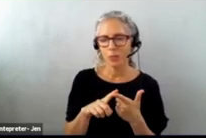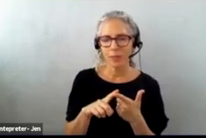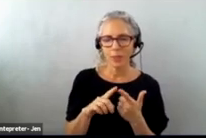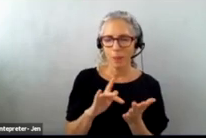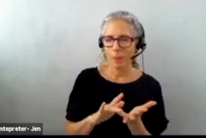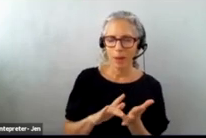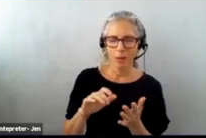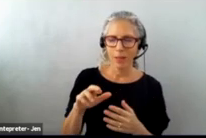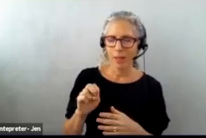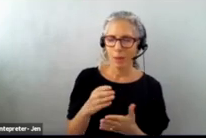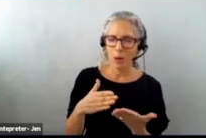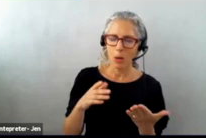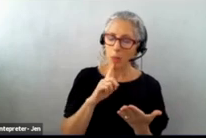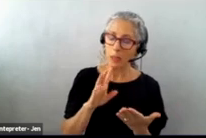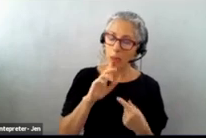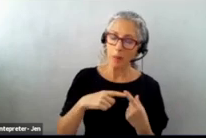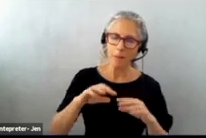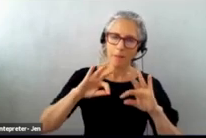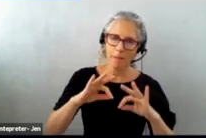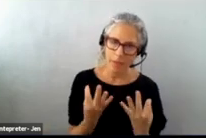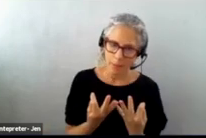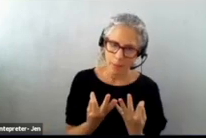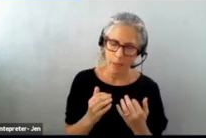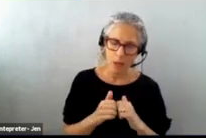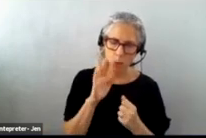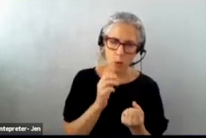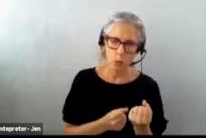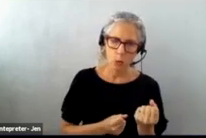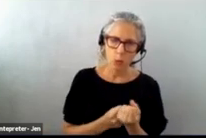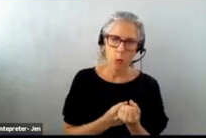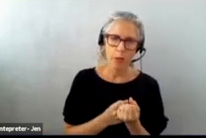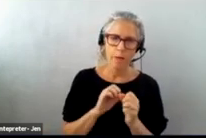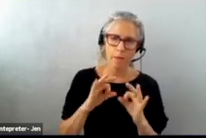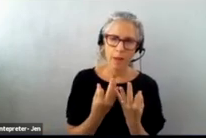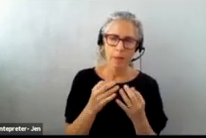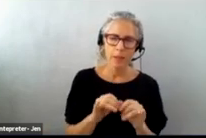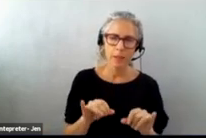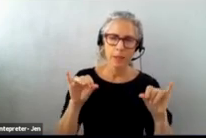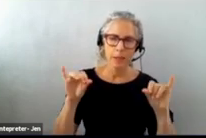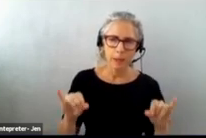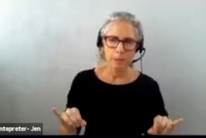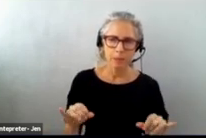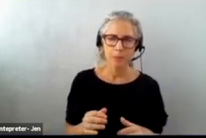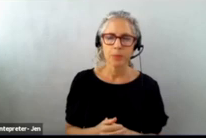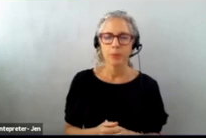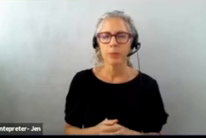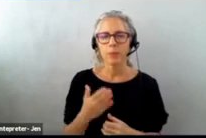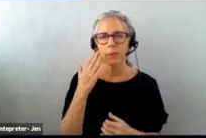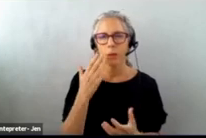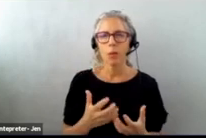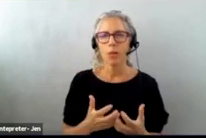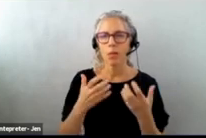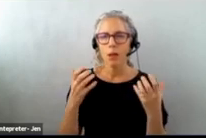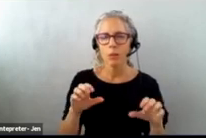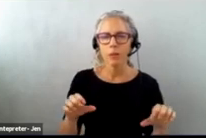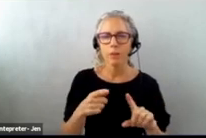medical care part, and really talk about the family and how we're going to support the overall family system. So I know a lot is being, you know,